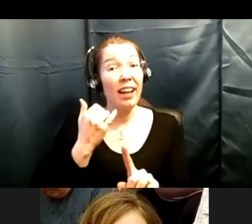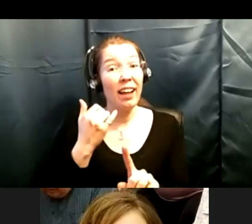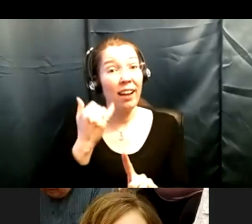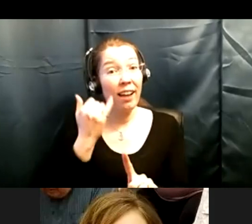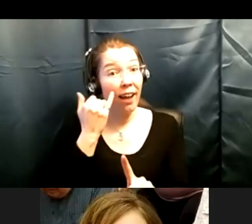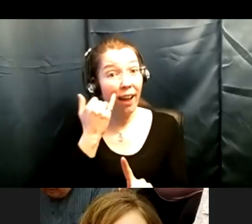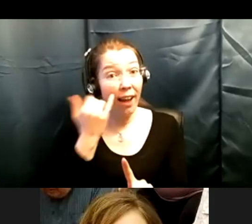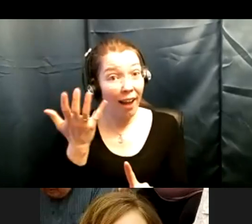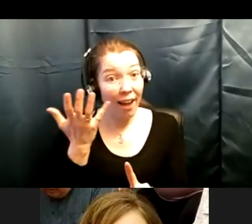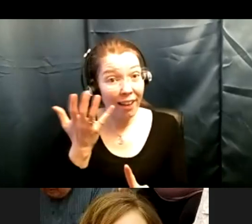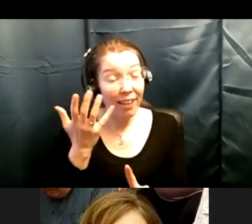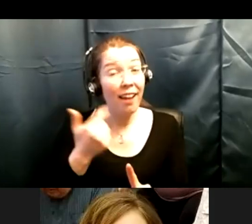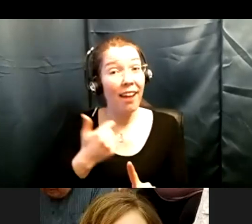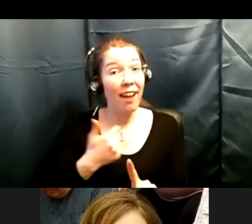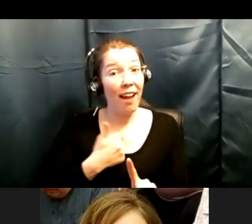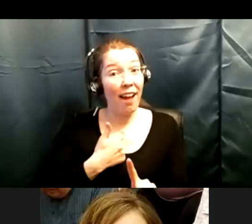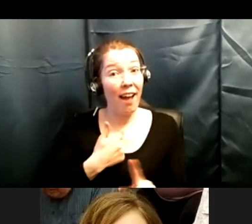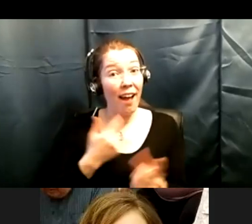being